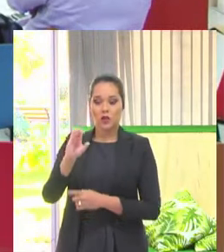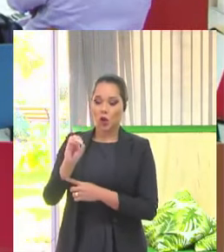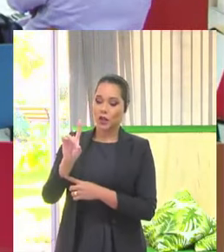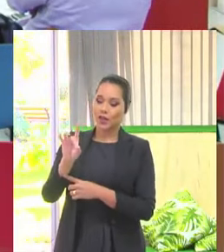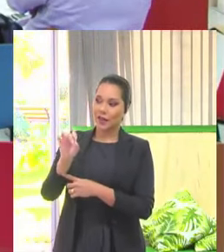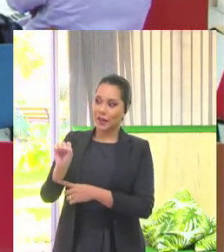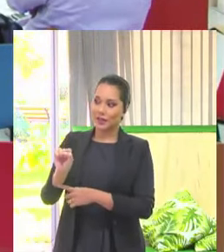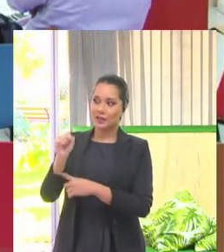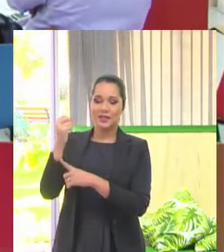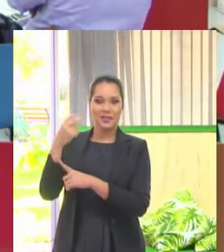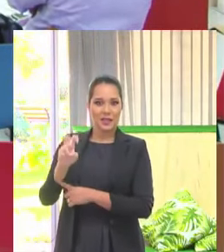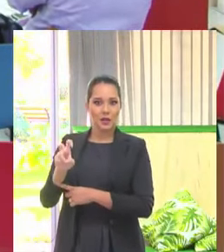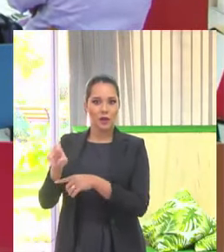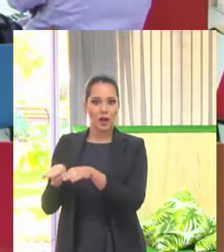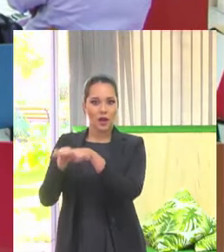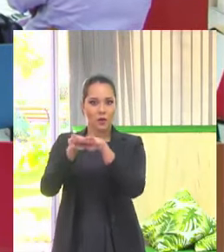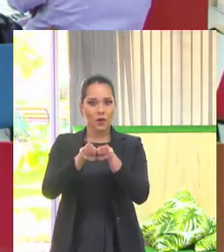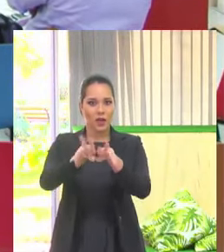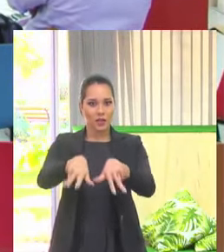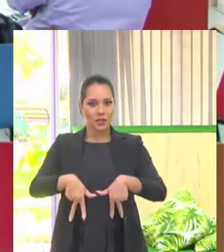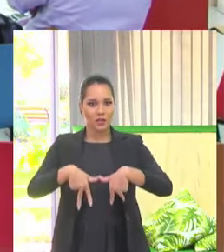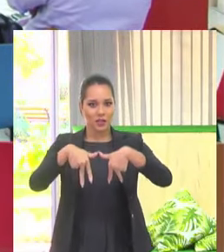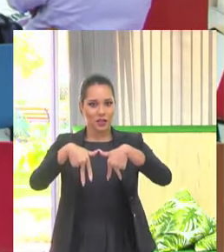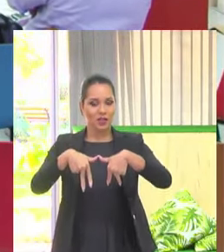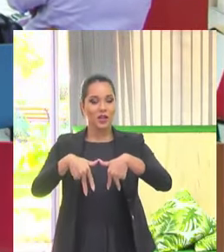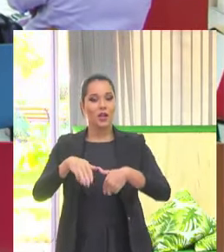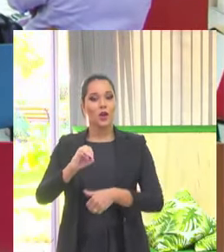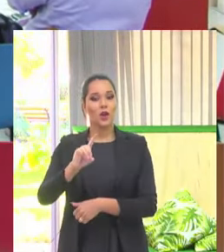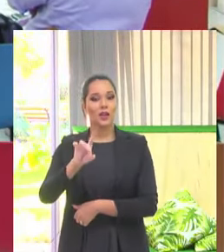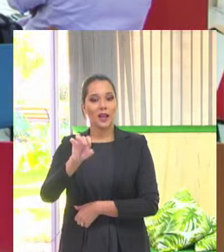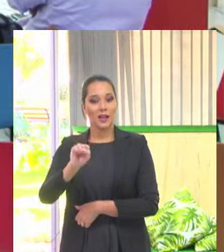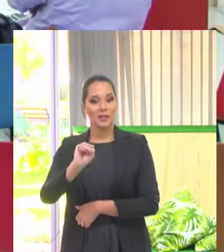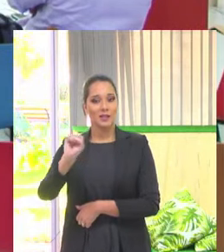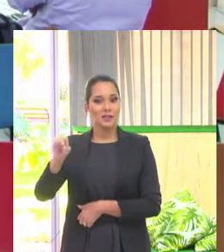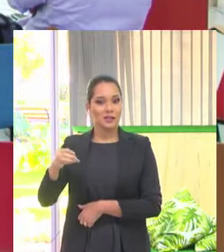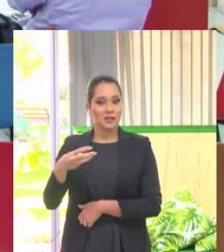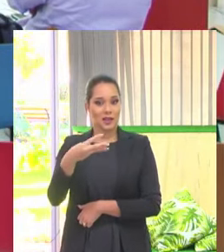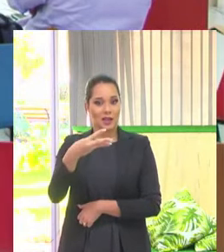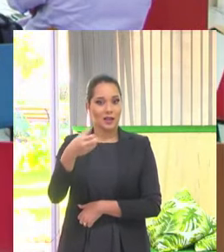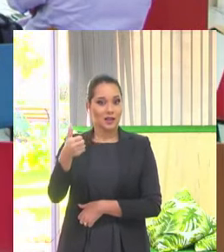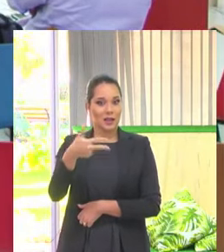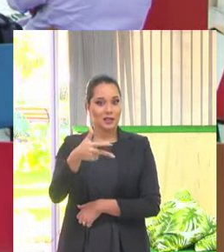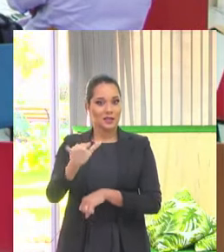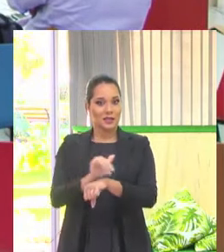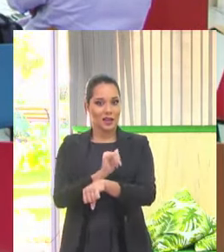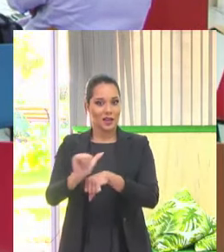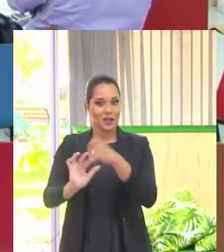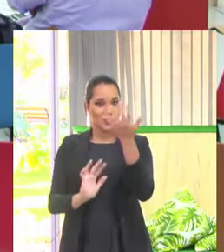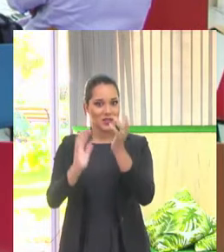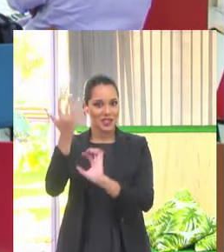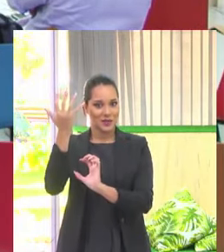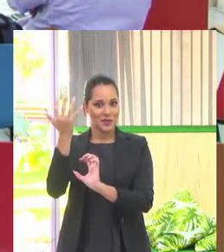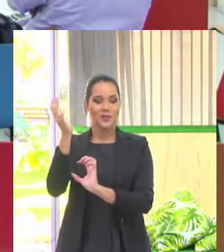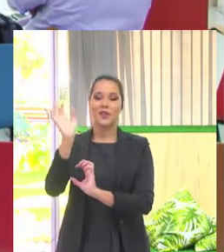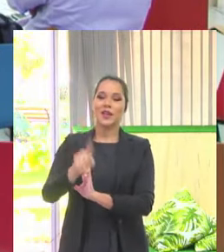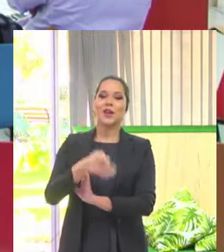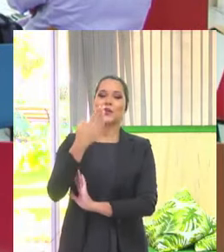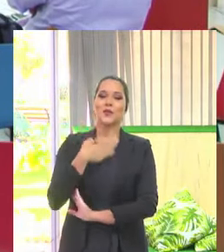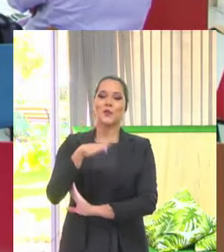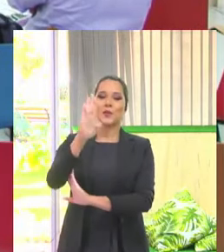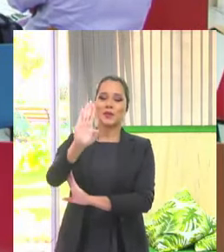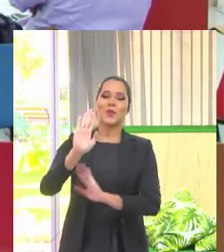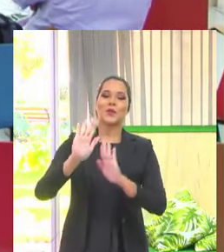equality, and SDG 13, climate action. That's our commitment as a school